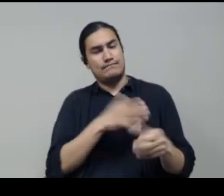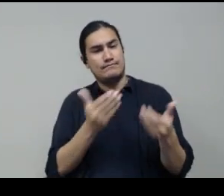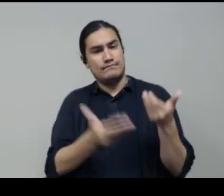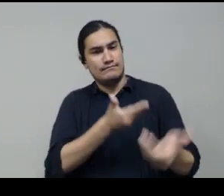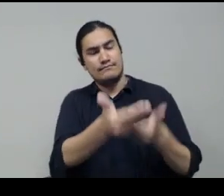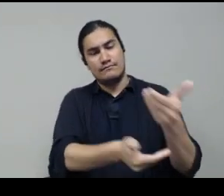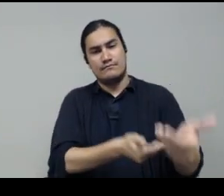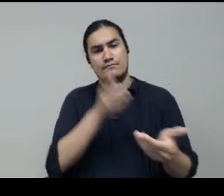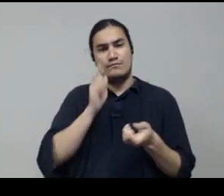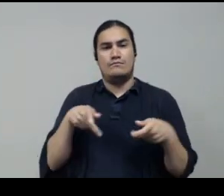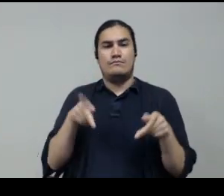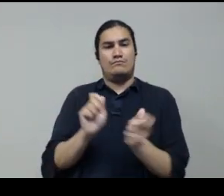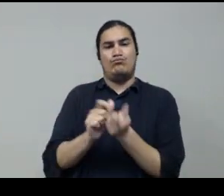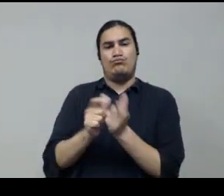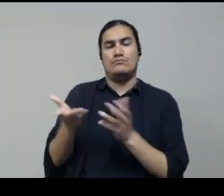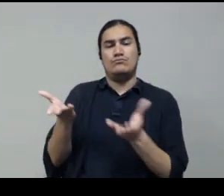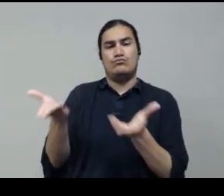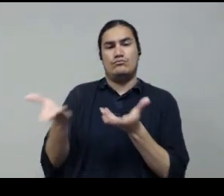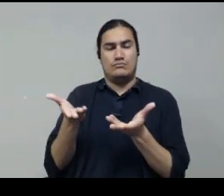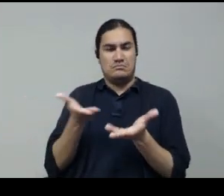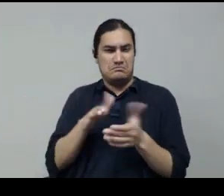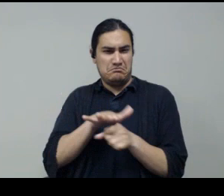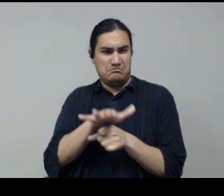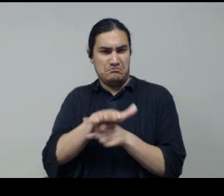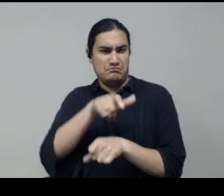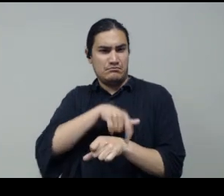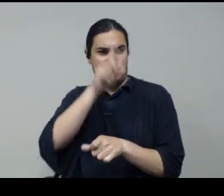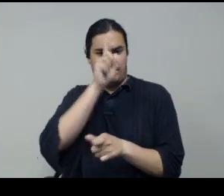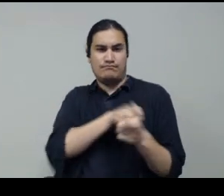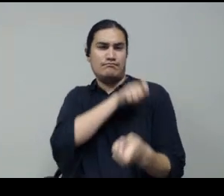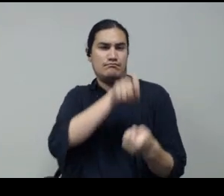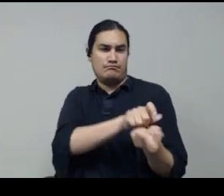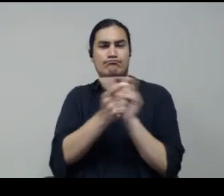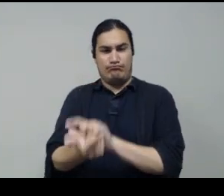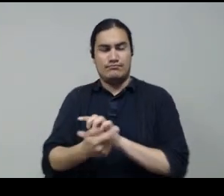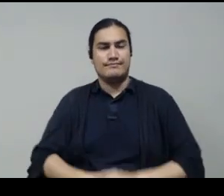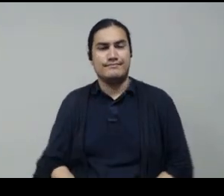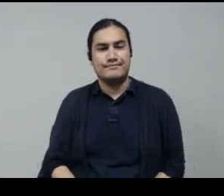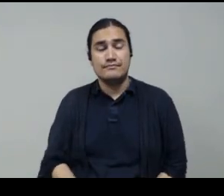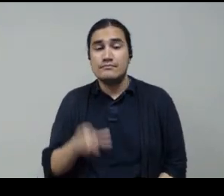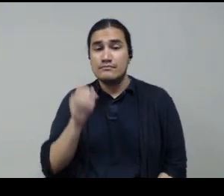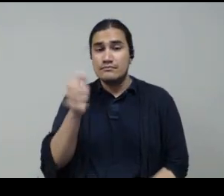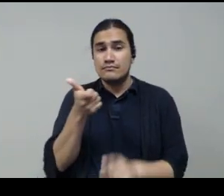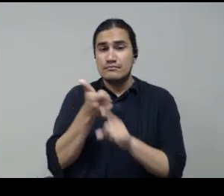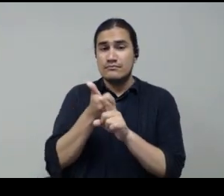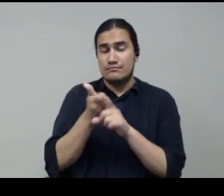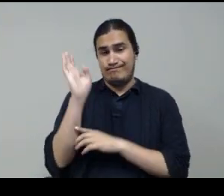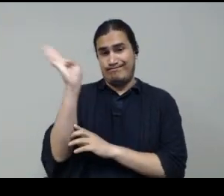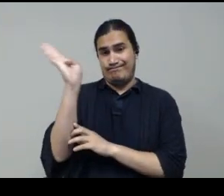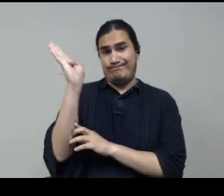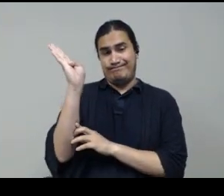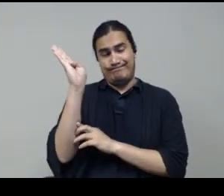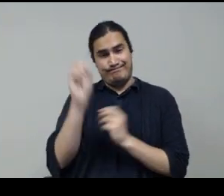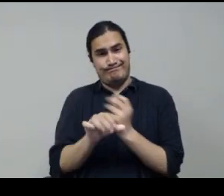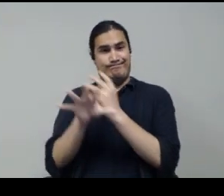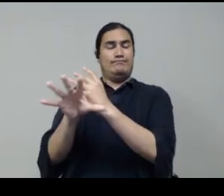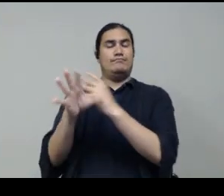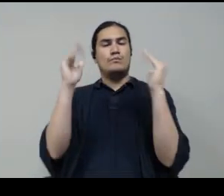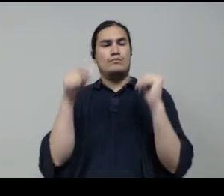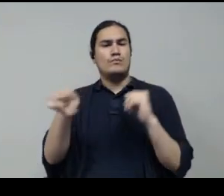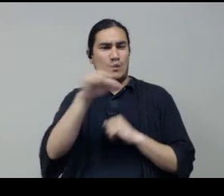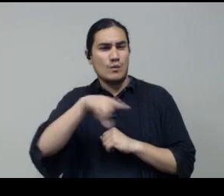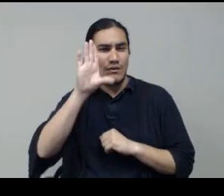translating services adequate time for accurate translations. If you are presenting remotely, we hope that you will turn on your camera